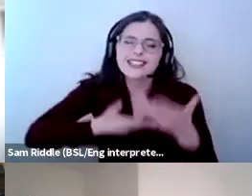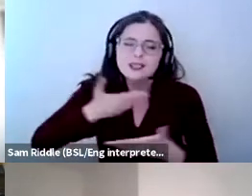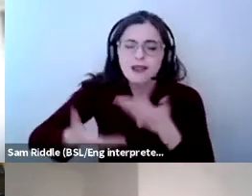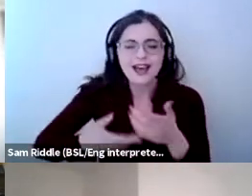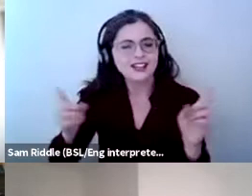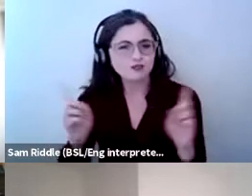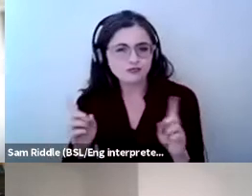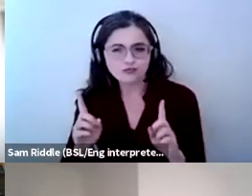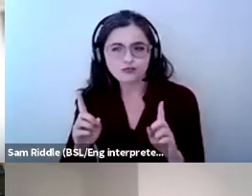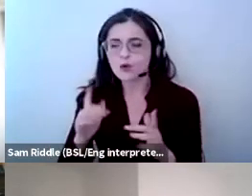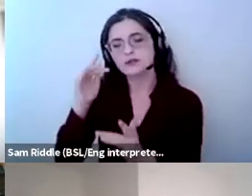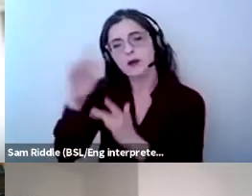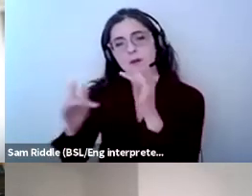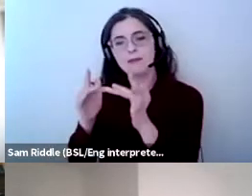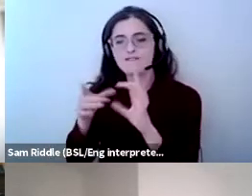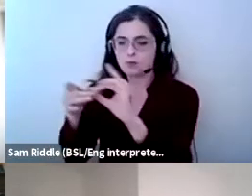UK are doing to support them.